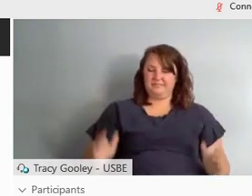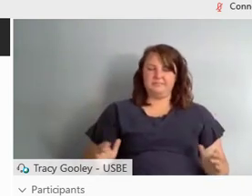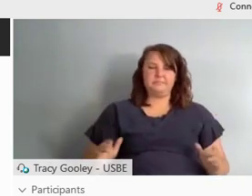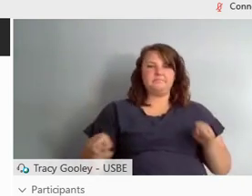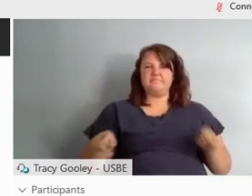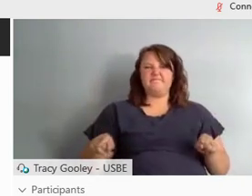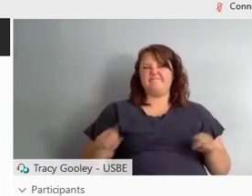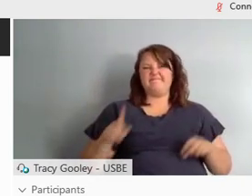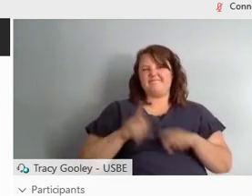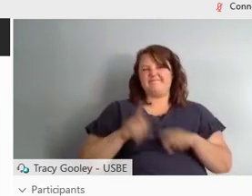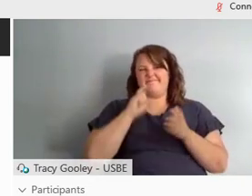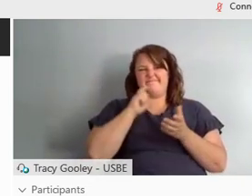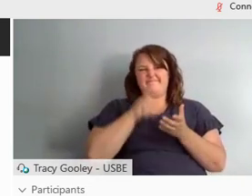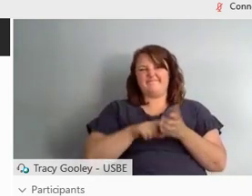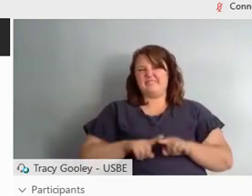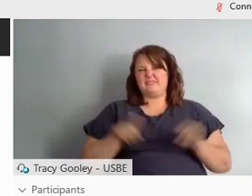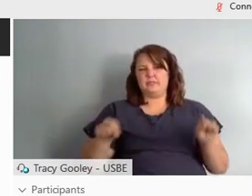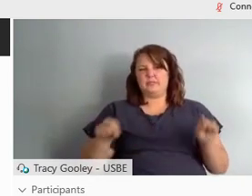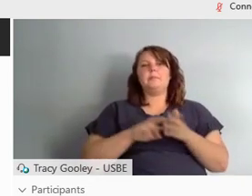emerging.